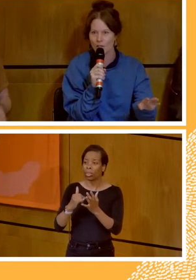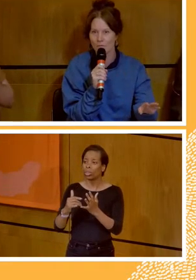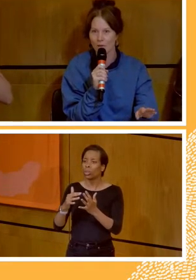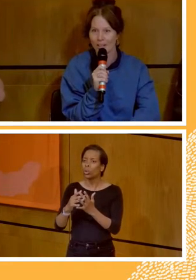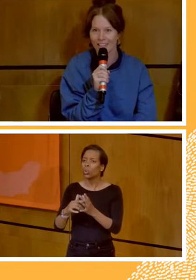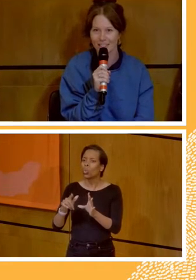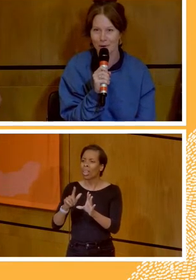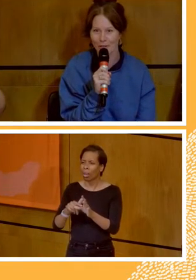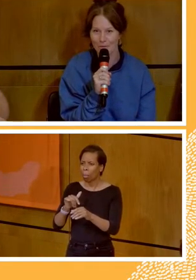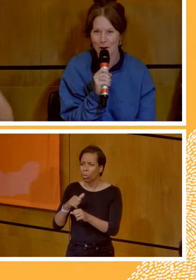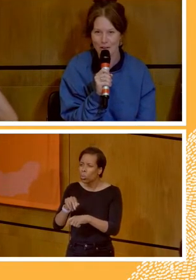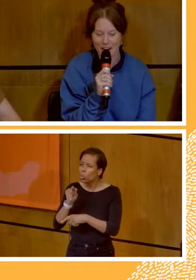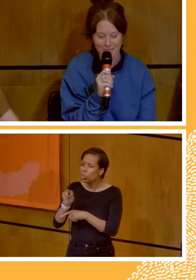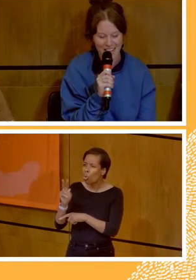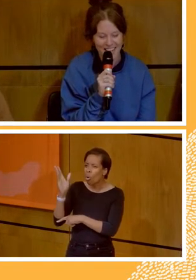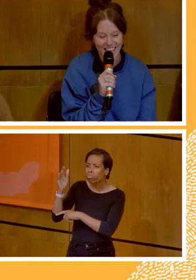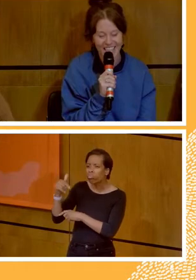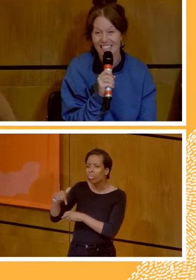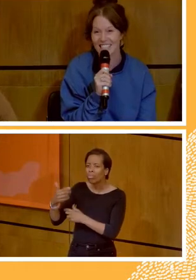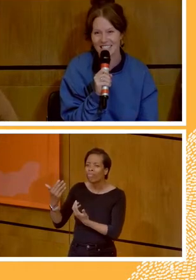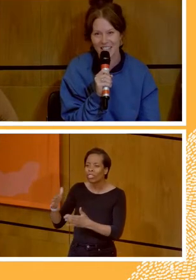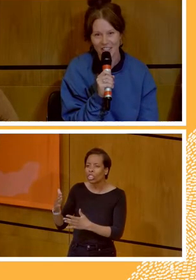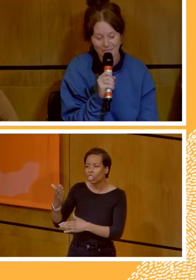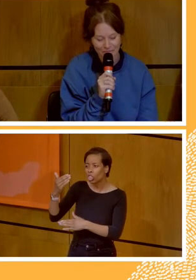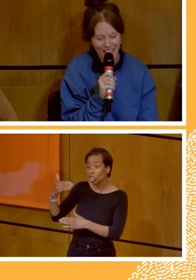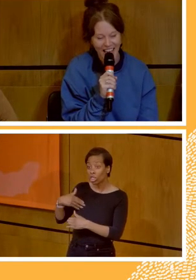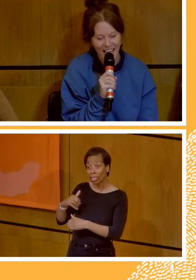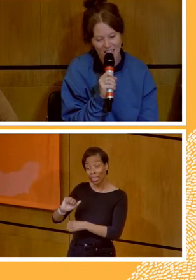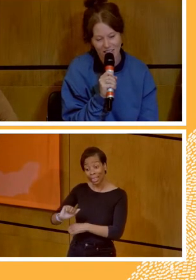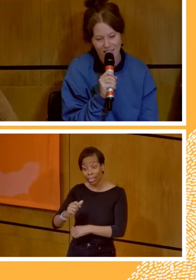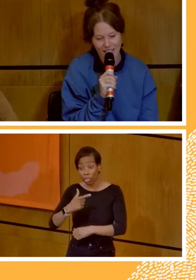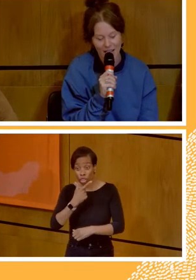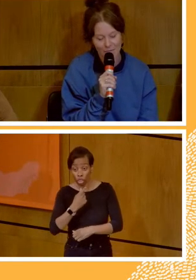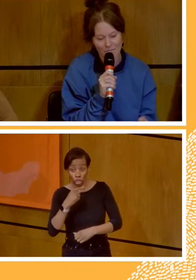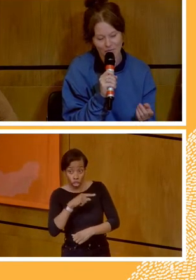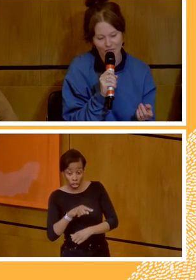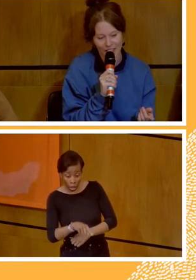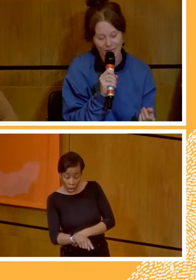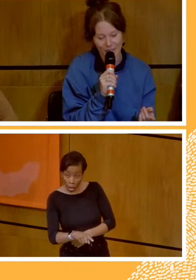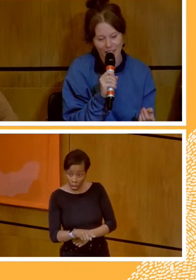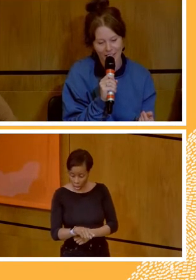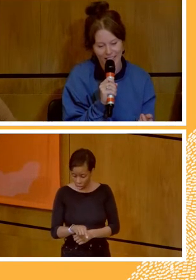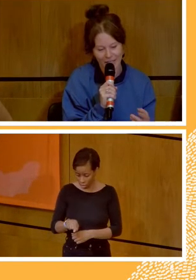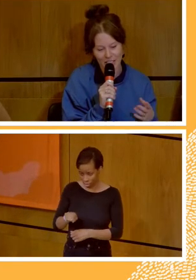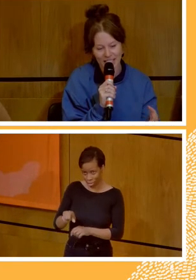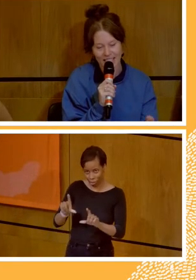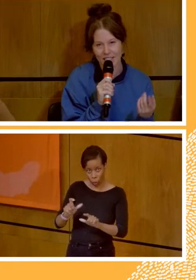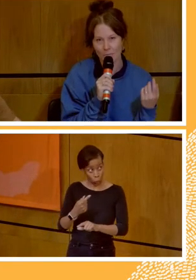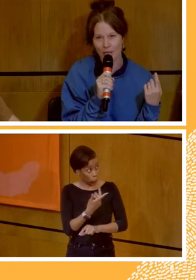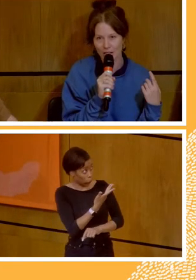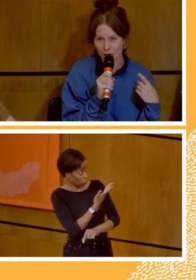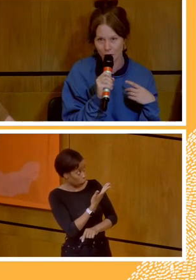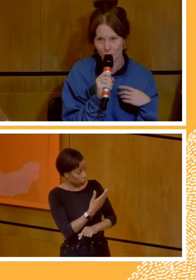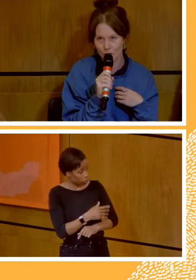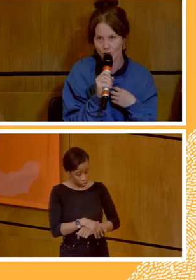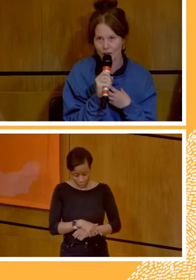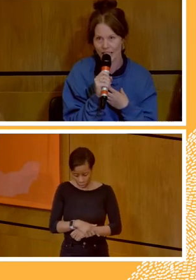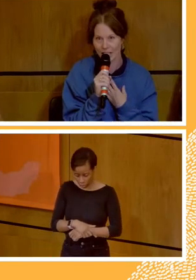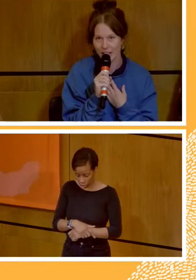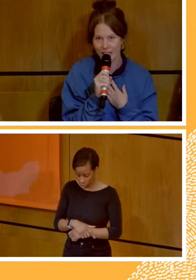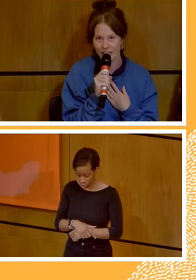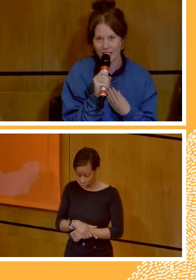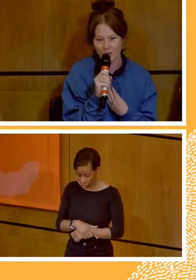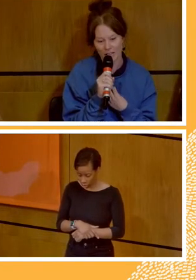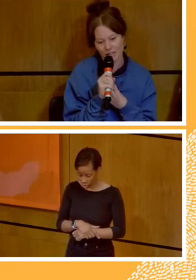had coffee with him as part of the program. It's his son, and this is his umbilical cord